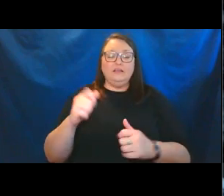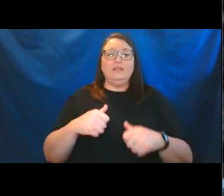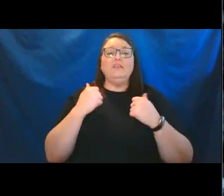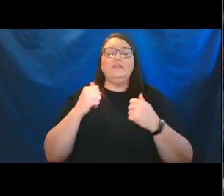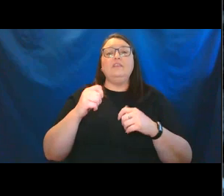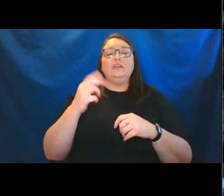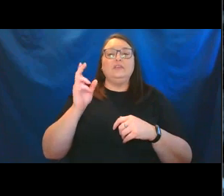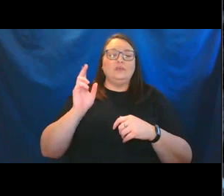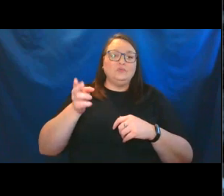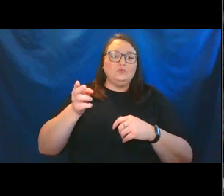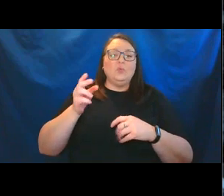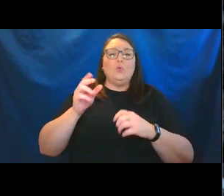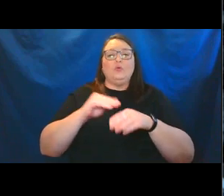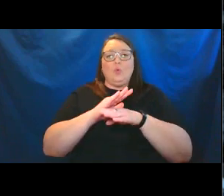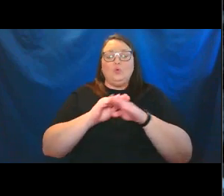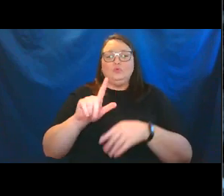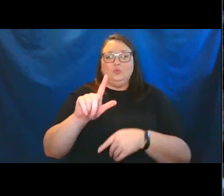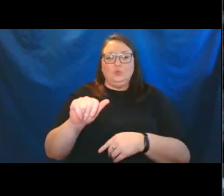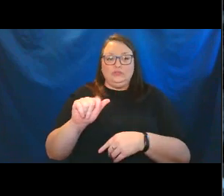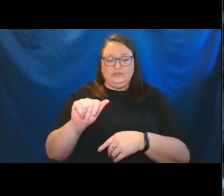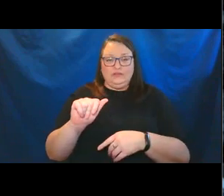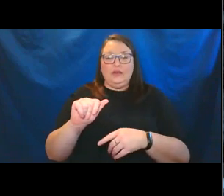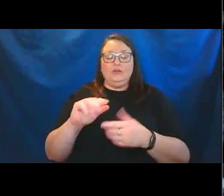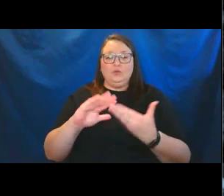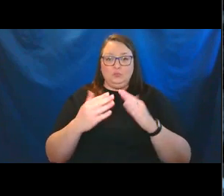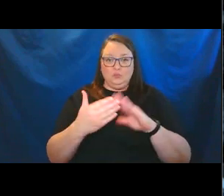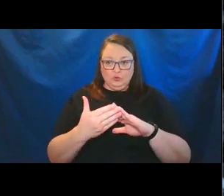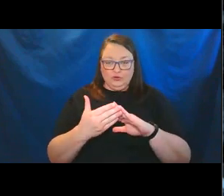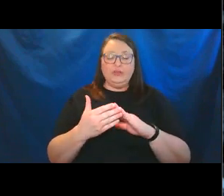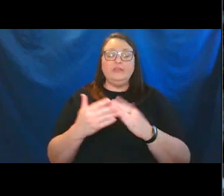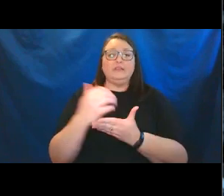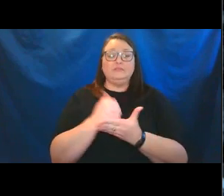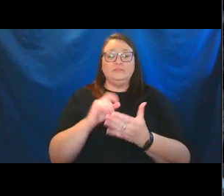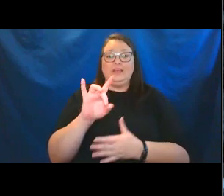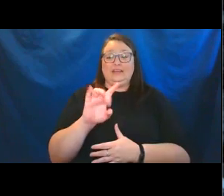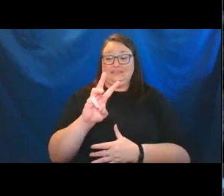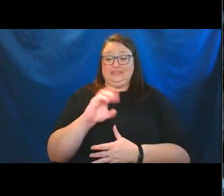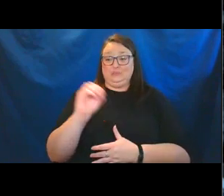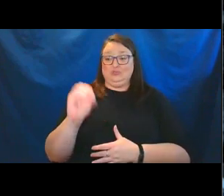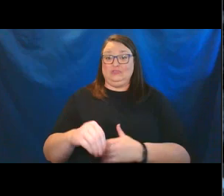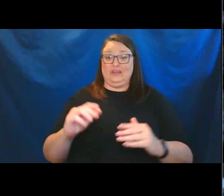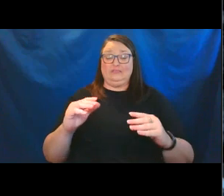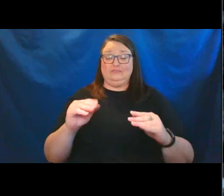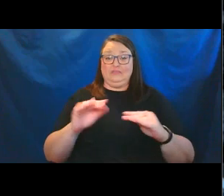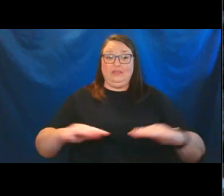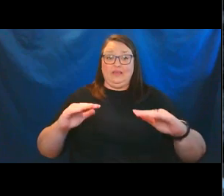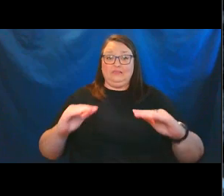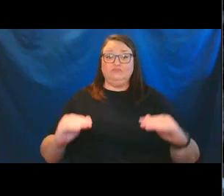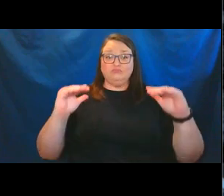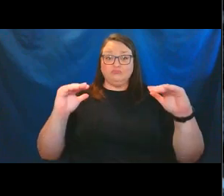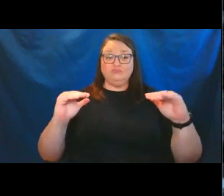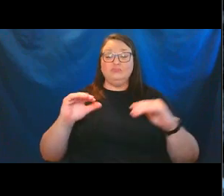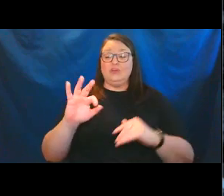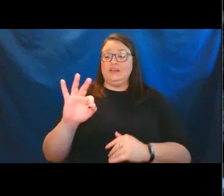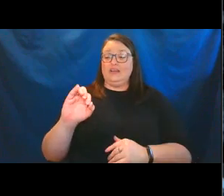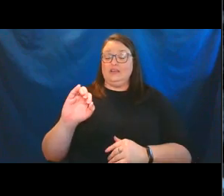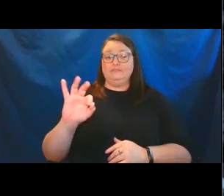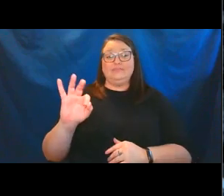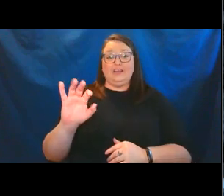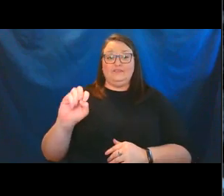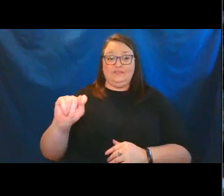community that has managed to get itself 86% elevated. So we can take 9 feet of water and come back in a